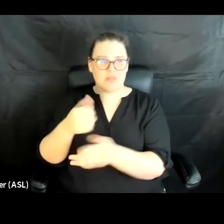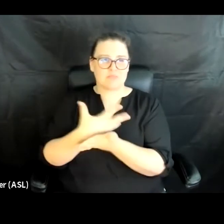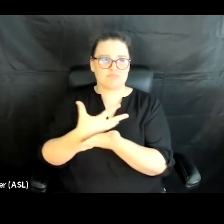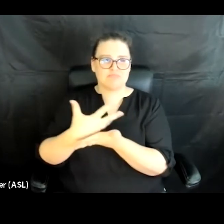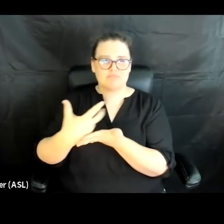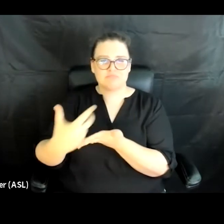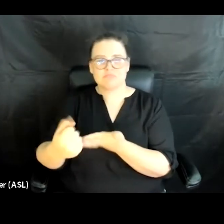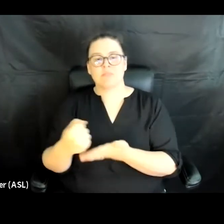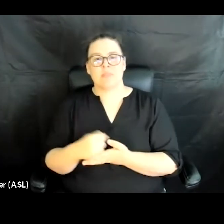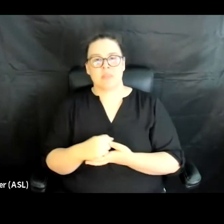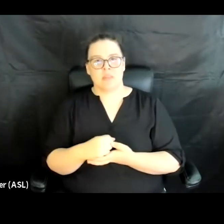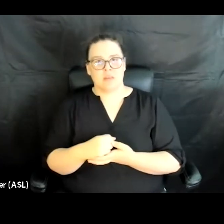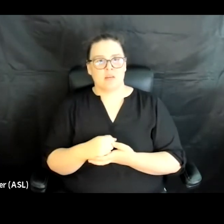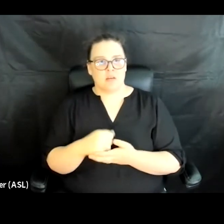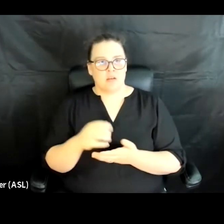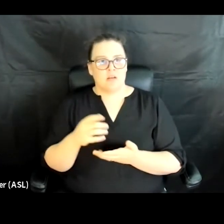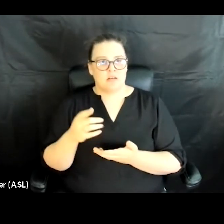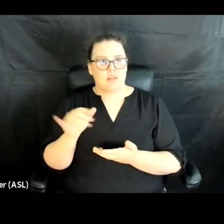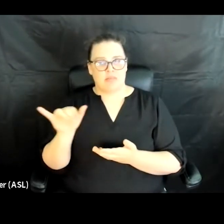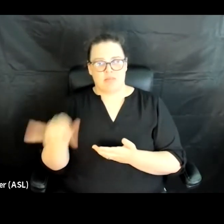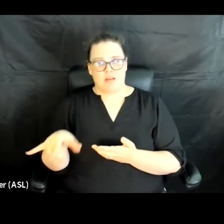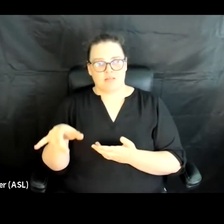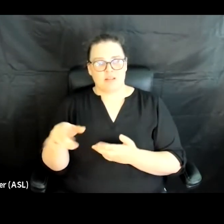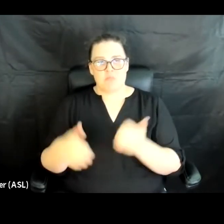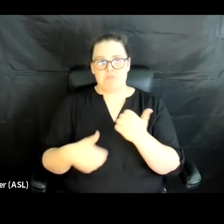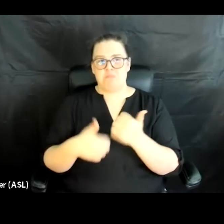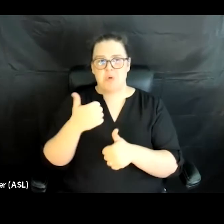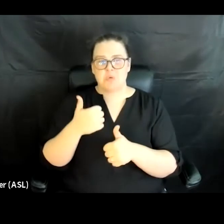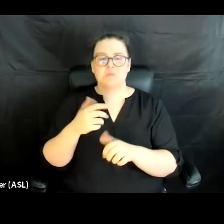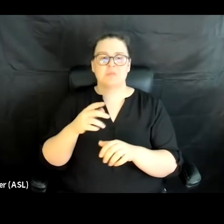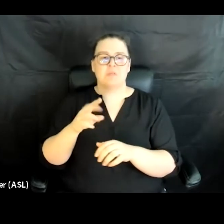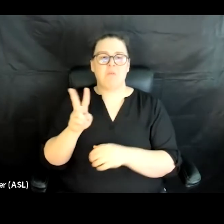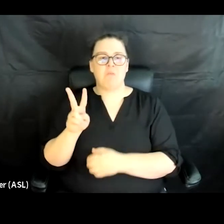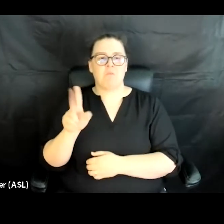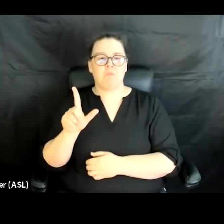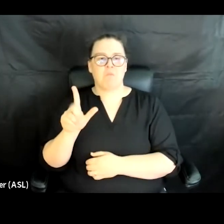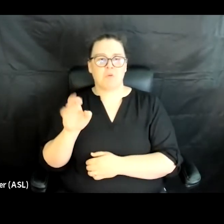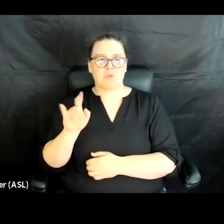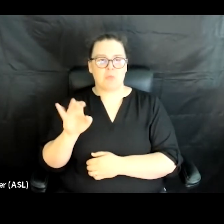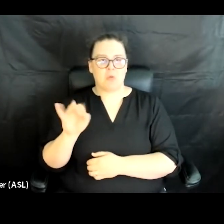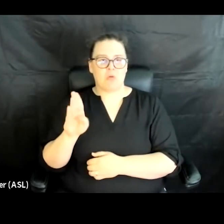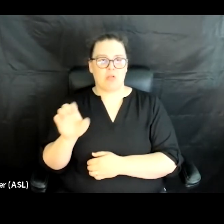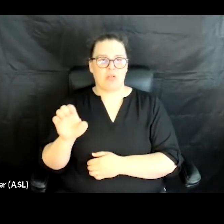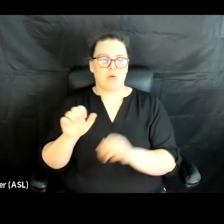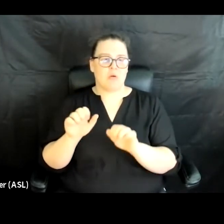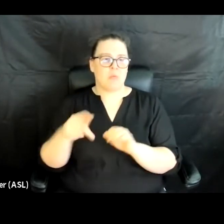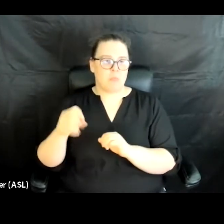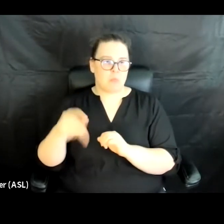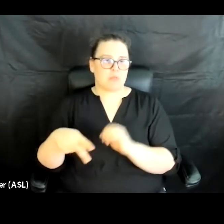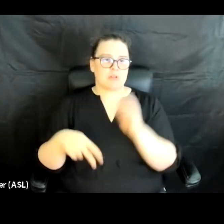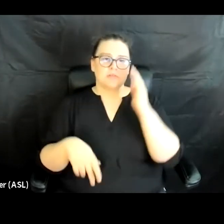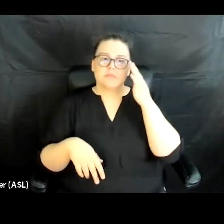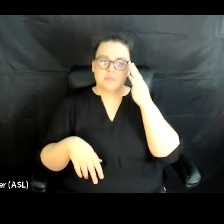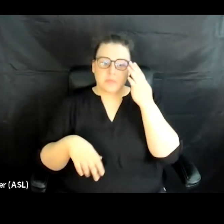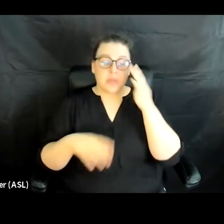shortages is our most vulnerable populations. And those are our children and adolescents, ethnic and